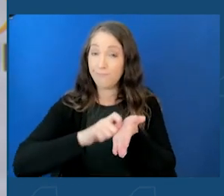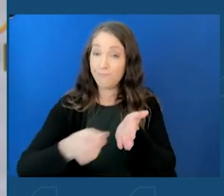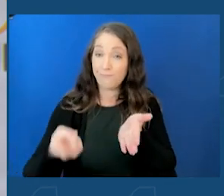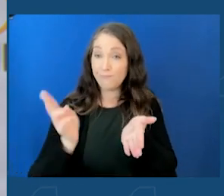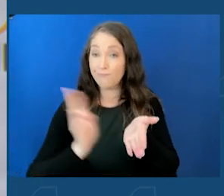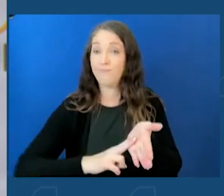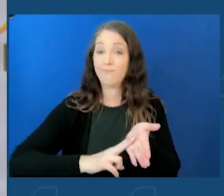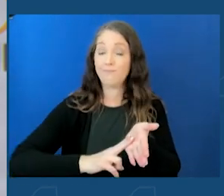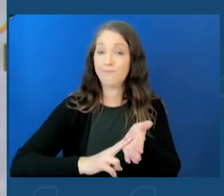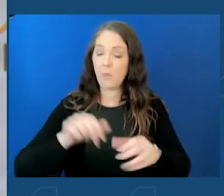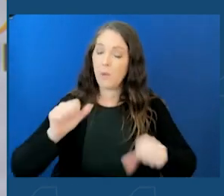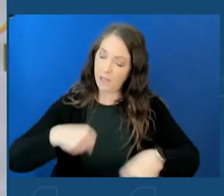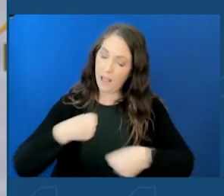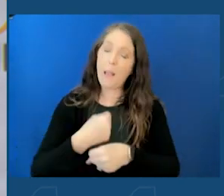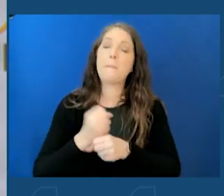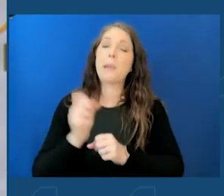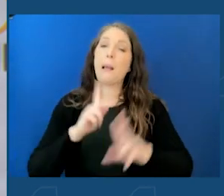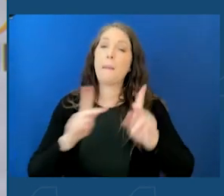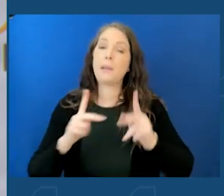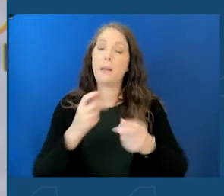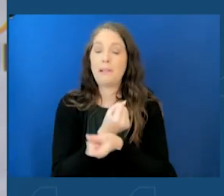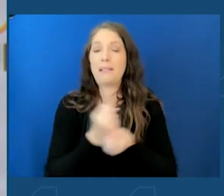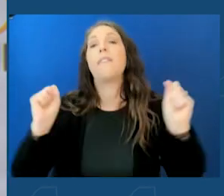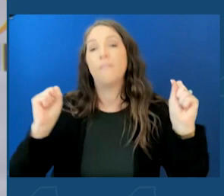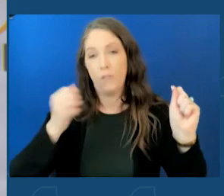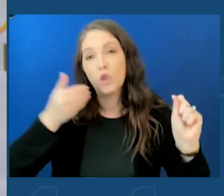safer. So we're going to be able to do that as well.